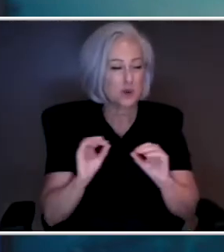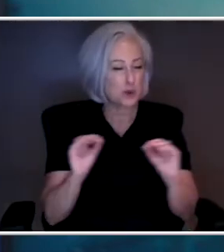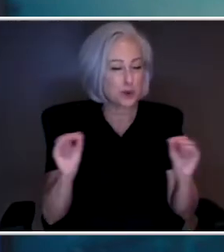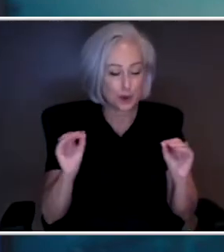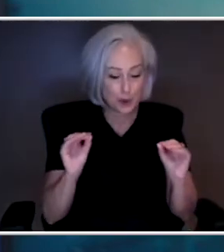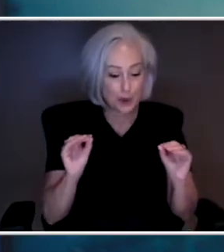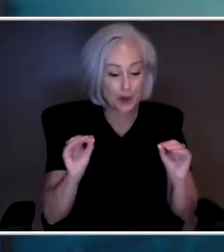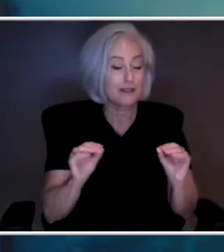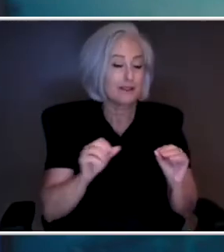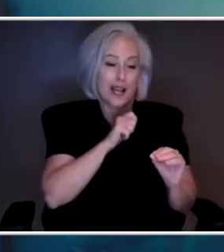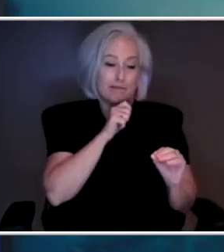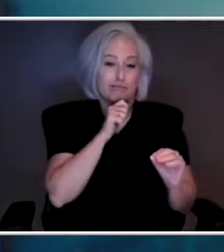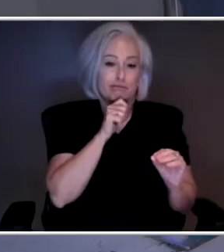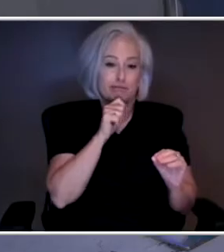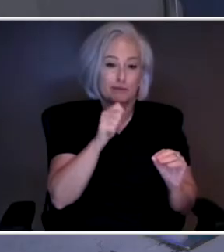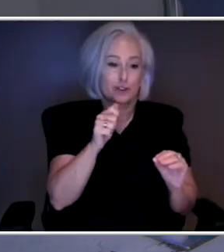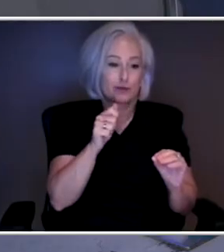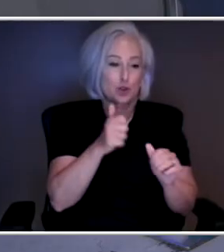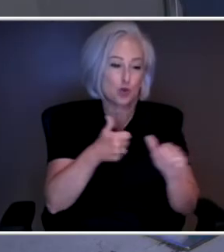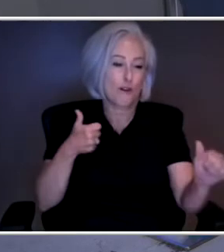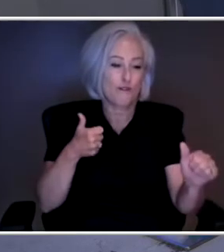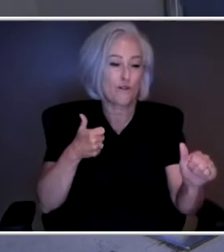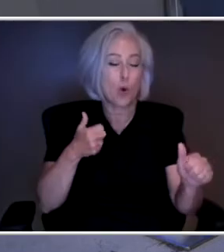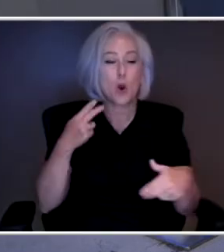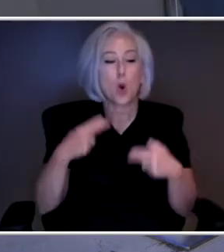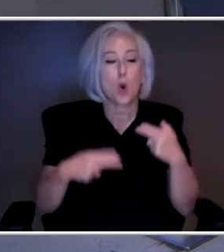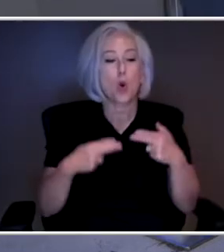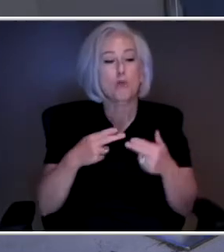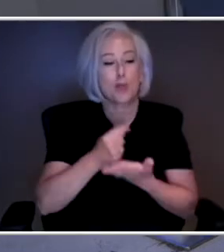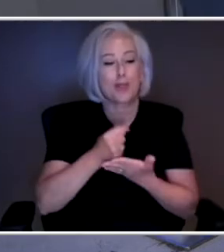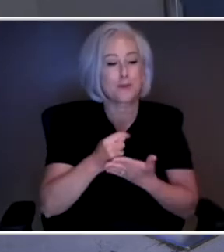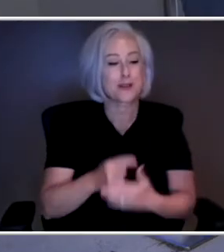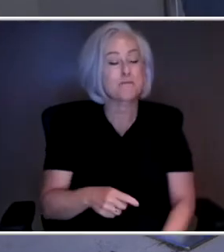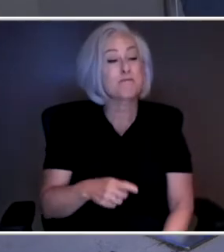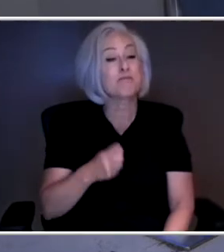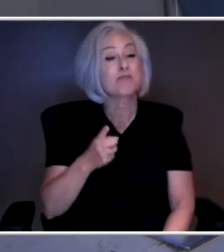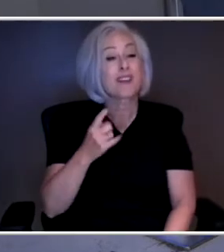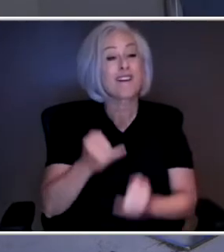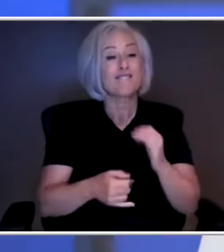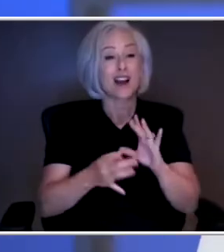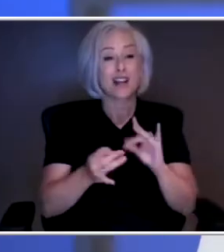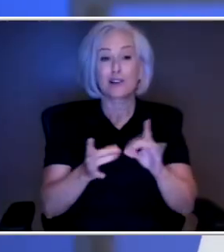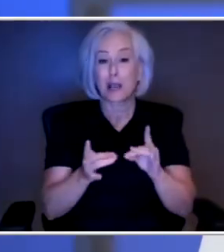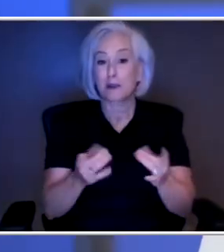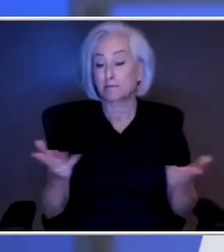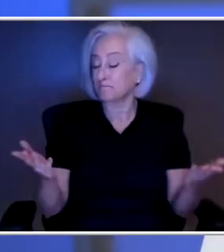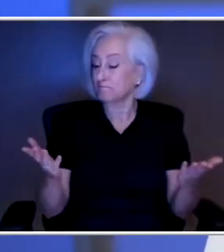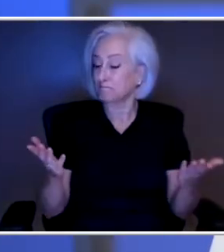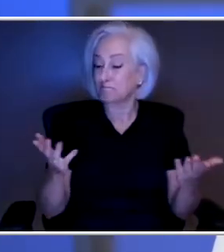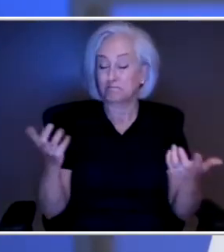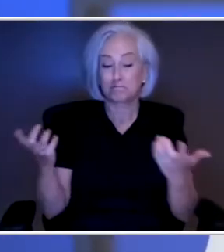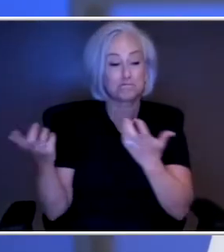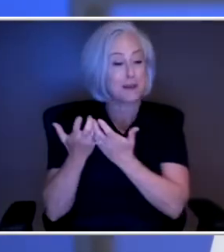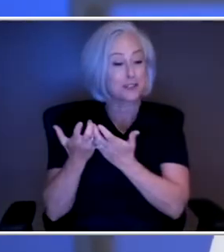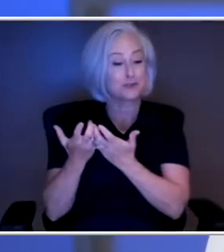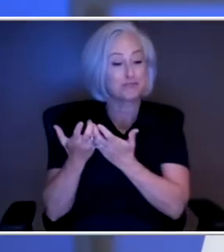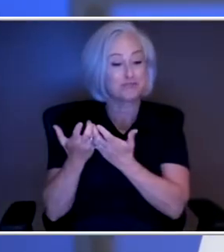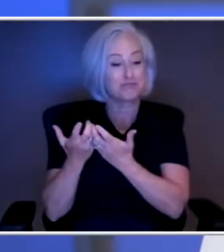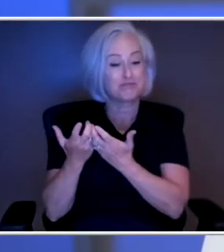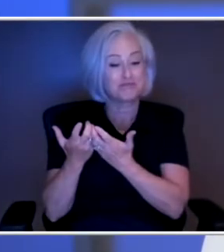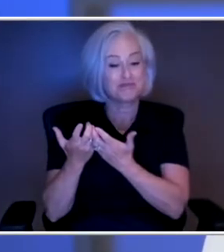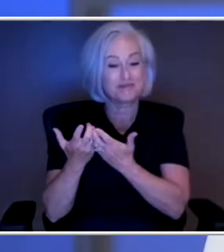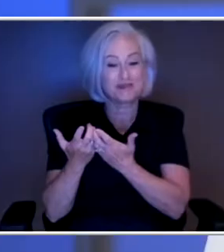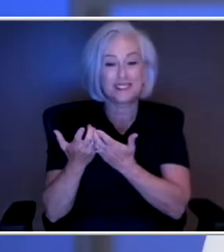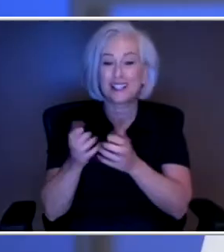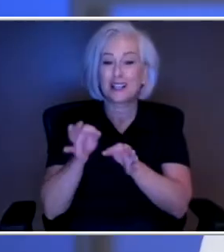replacement therapies we can avoid. Dr. Reeves, what's the takeaway? Well, I can't say it any better than he did. Mine would be we're quick and clean and ready to